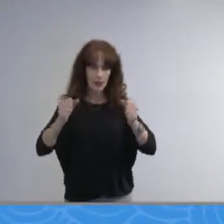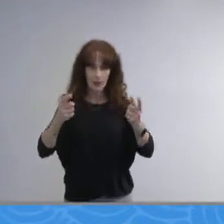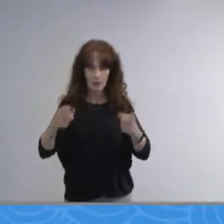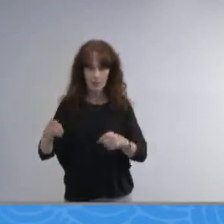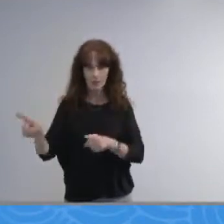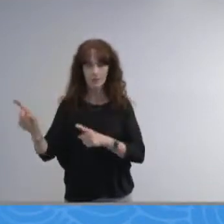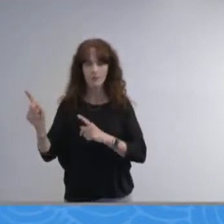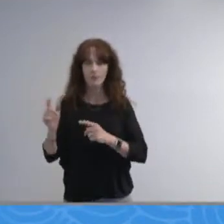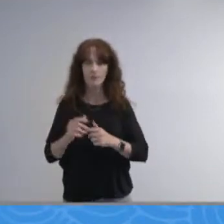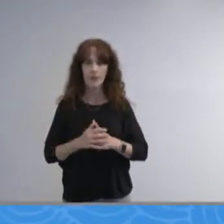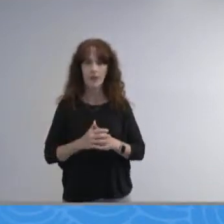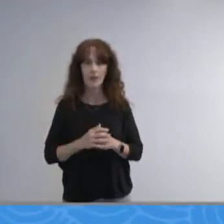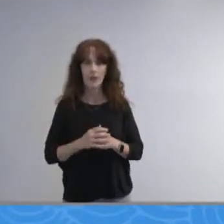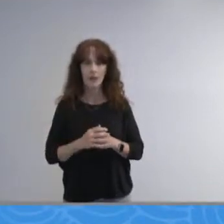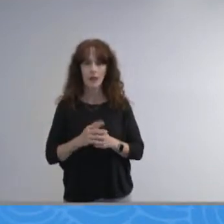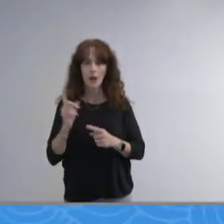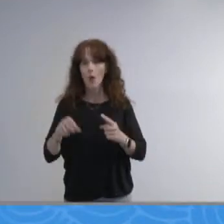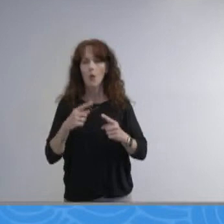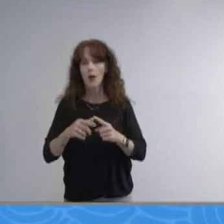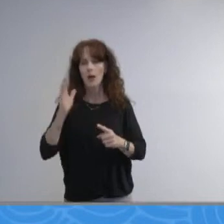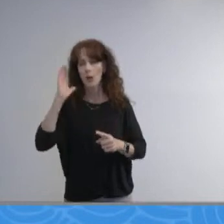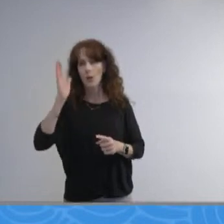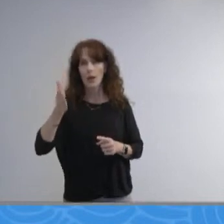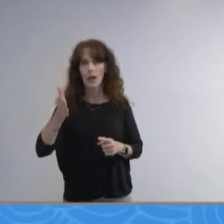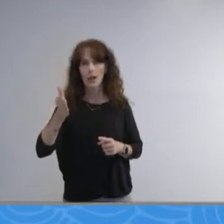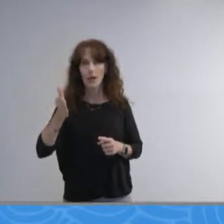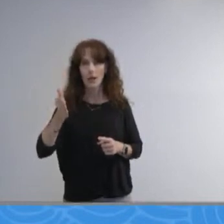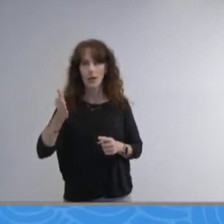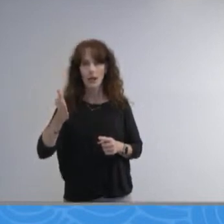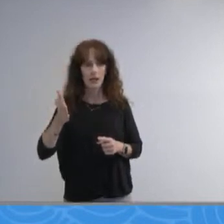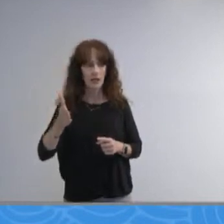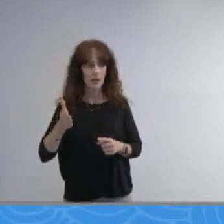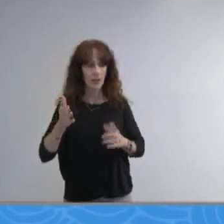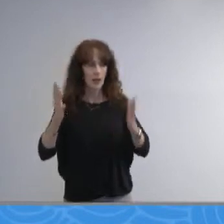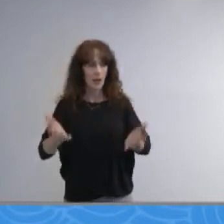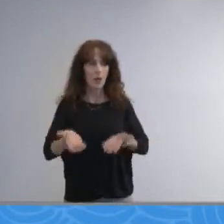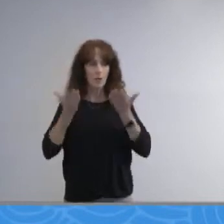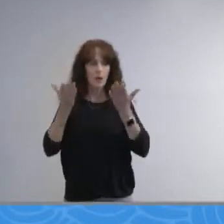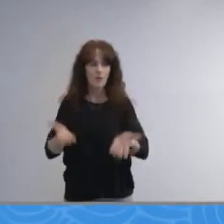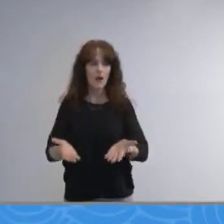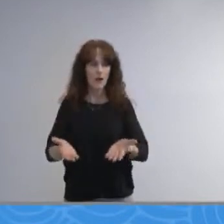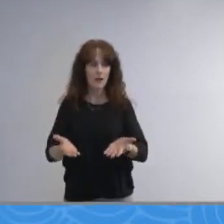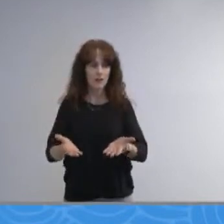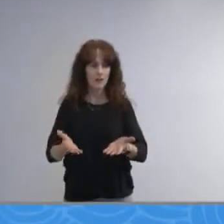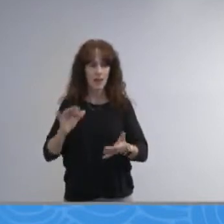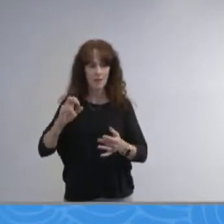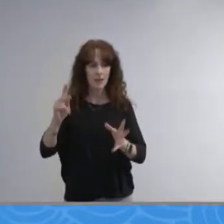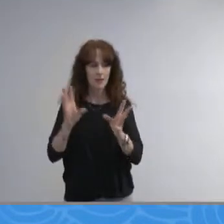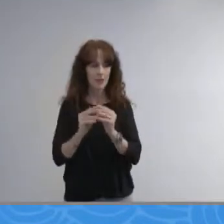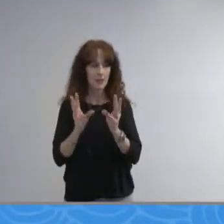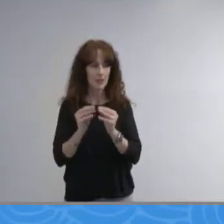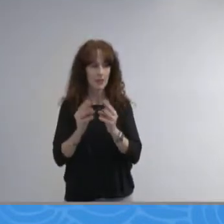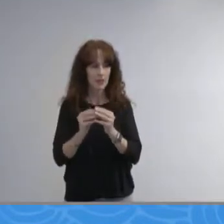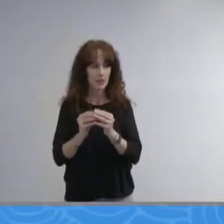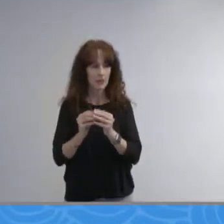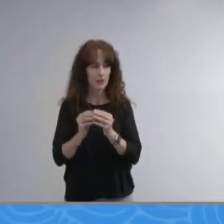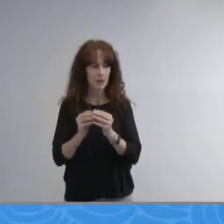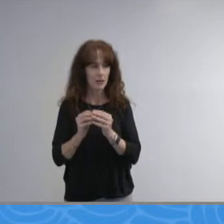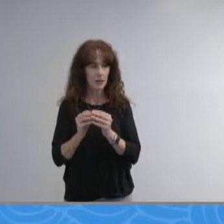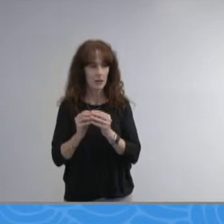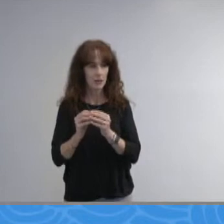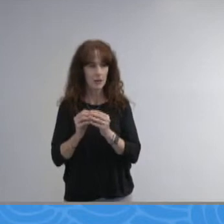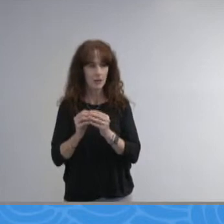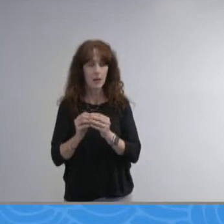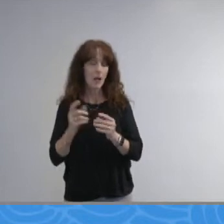and, when it's going to be, the one that provides you all the information for your IEP meeting so you can yourself prepare.